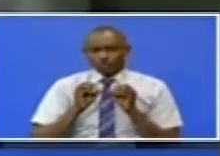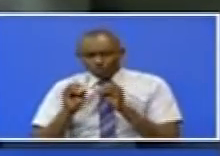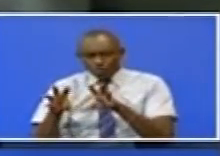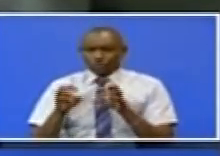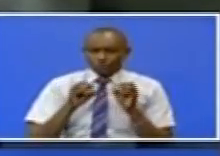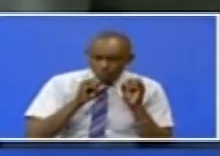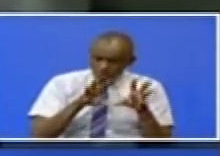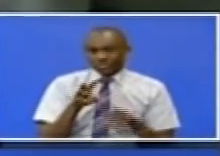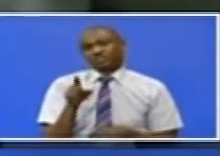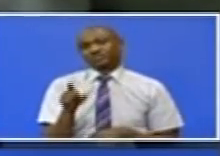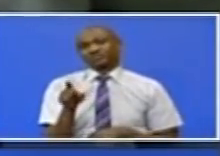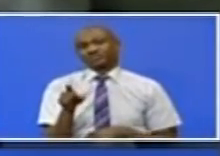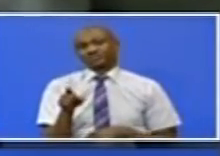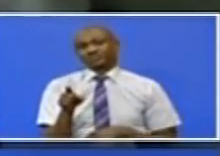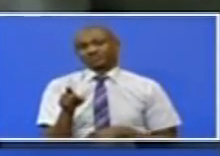the